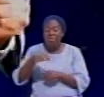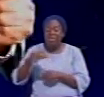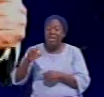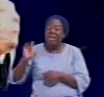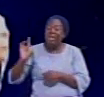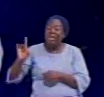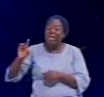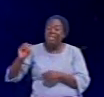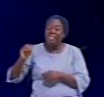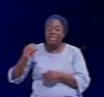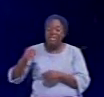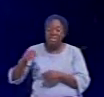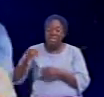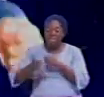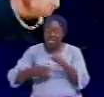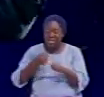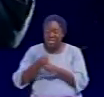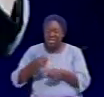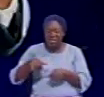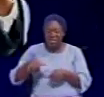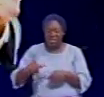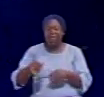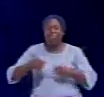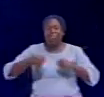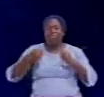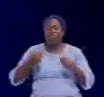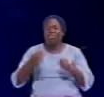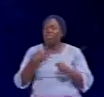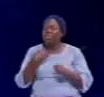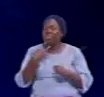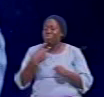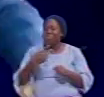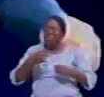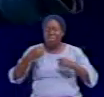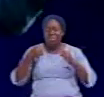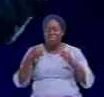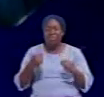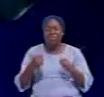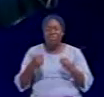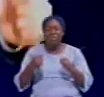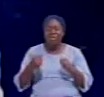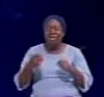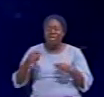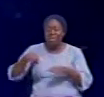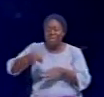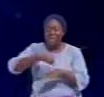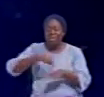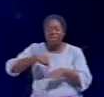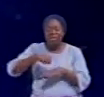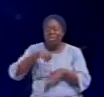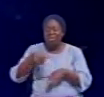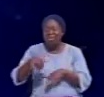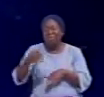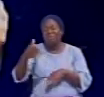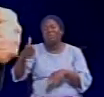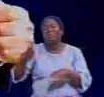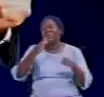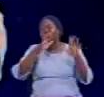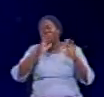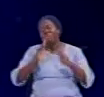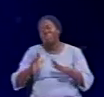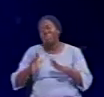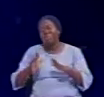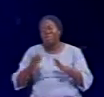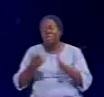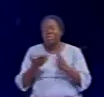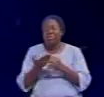as strong, his voice is still as powerful, and the anointing is still coming forth as great